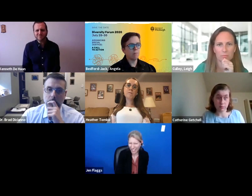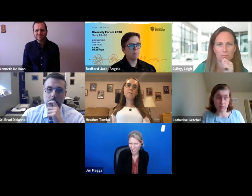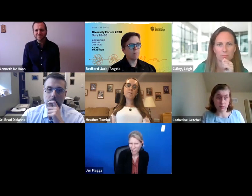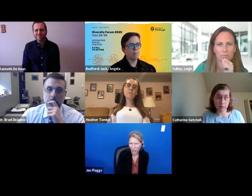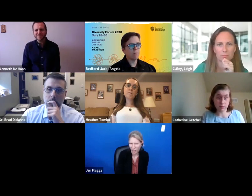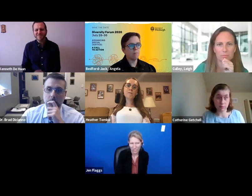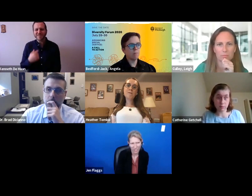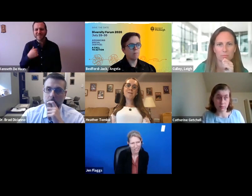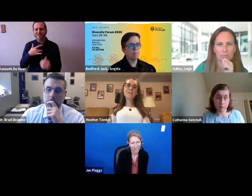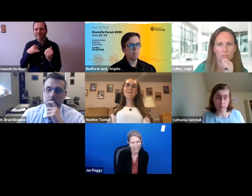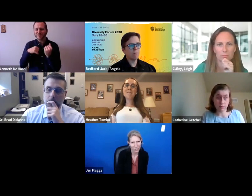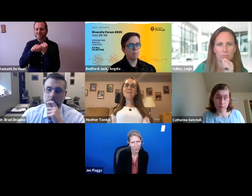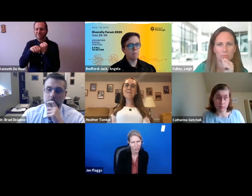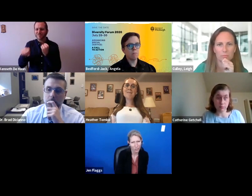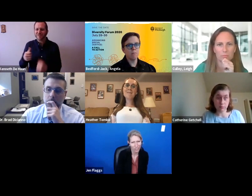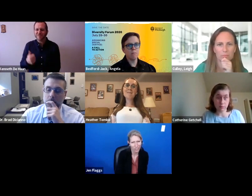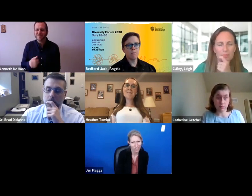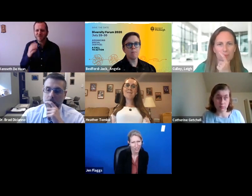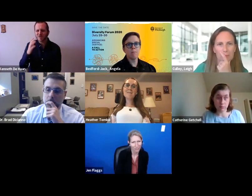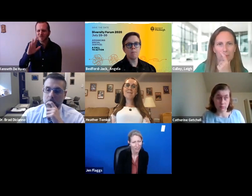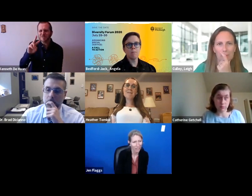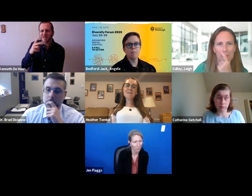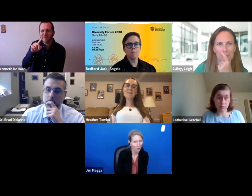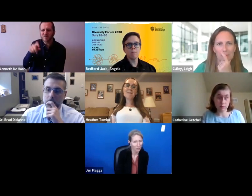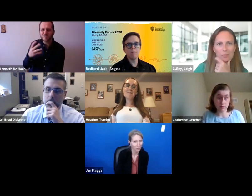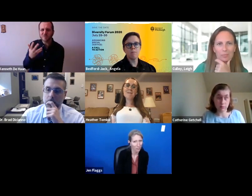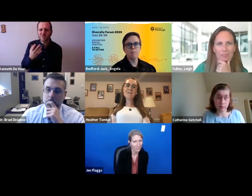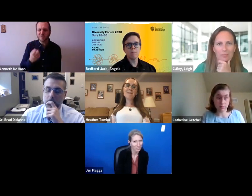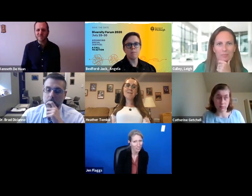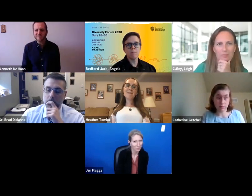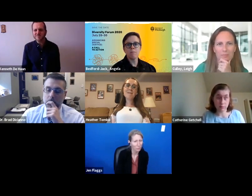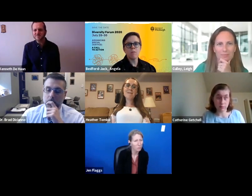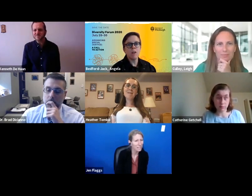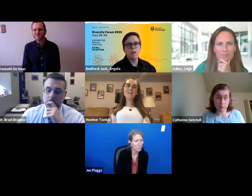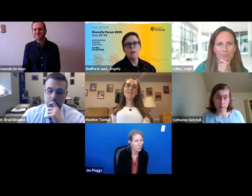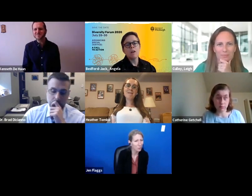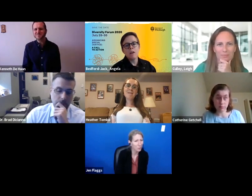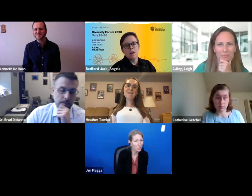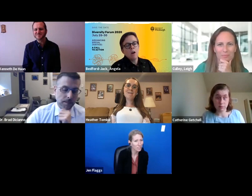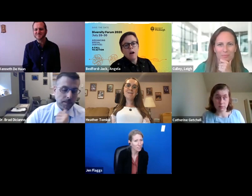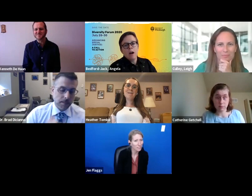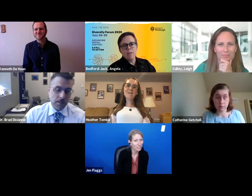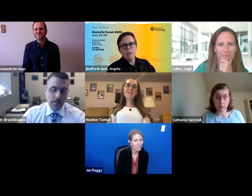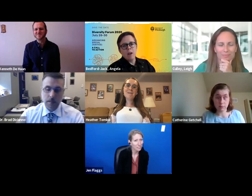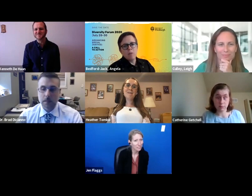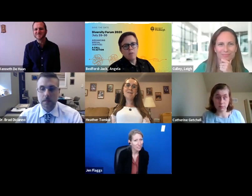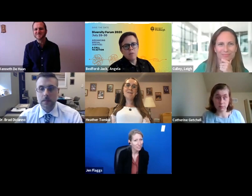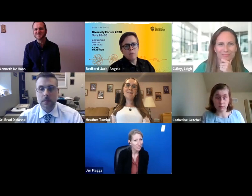I think I answered that. Does that answer the question? I felt like I went on a little bit. What was the second part of the question?